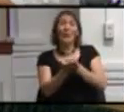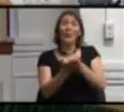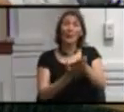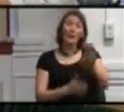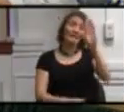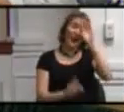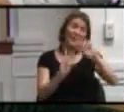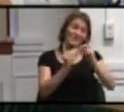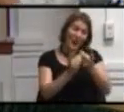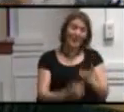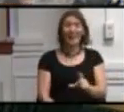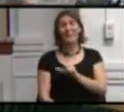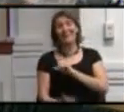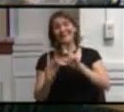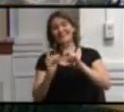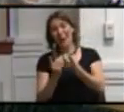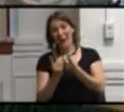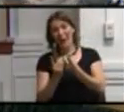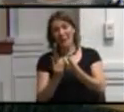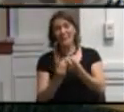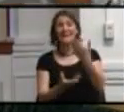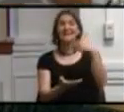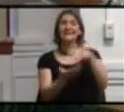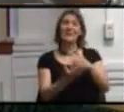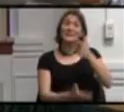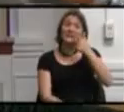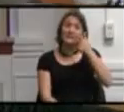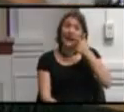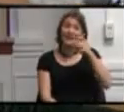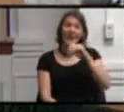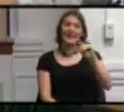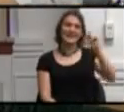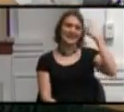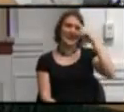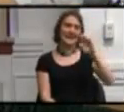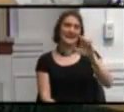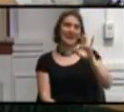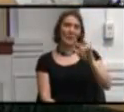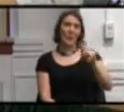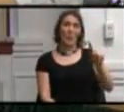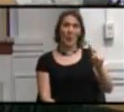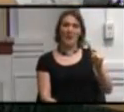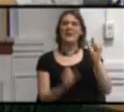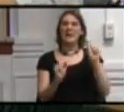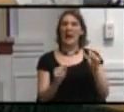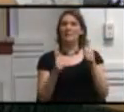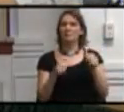the fire department, the police department, central dispatch, and the state E911 system. So,